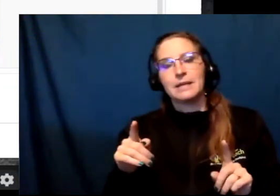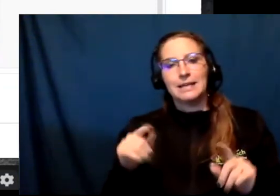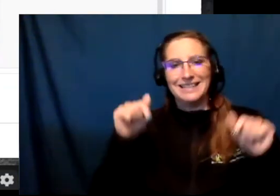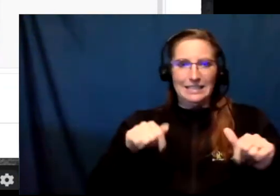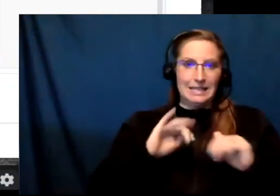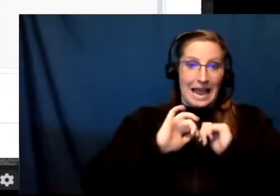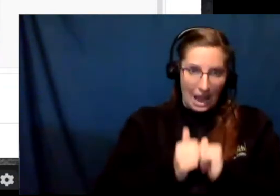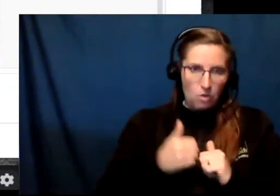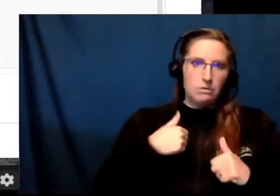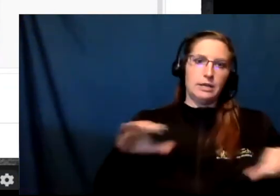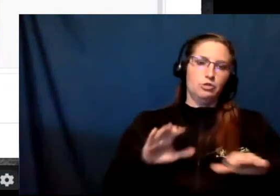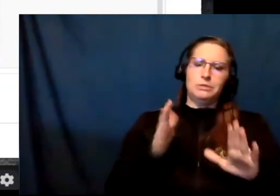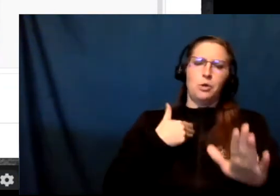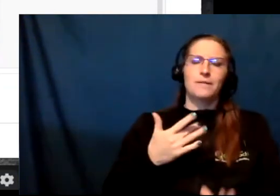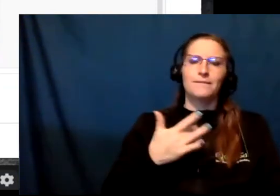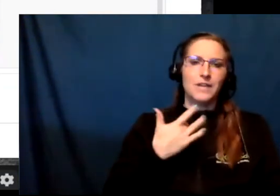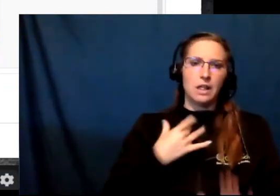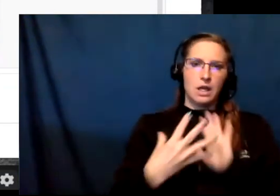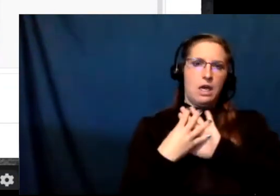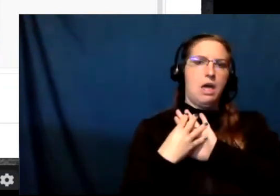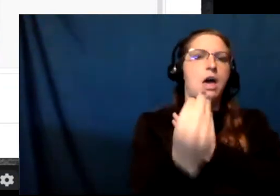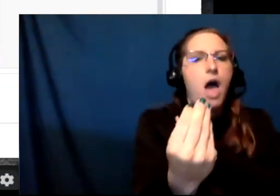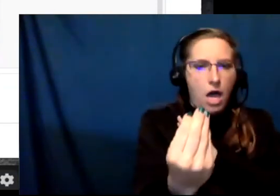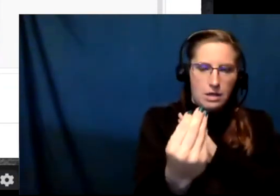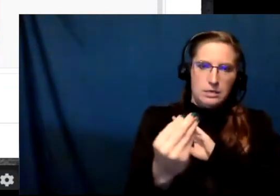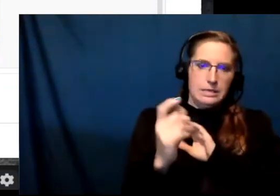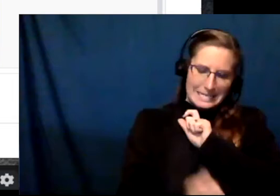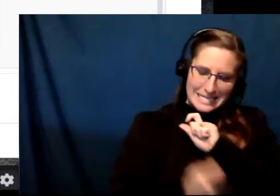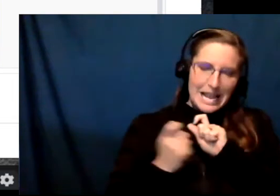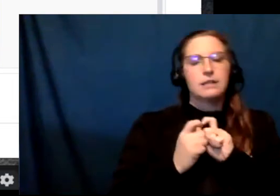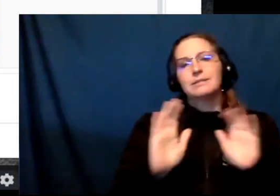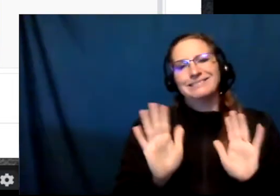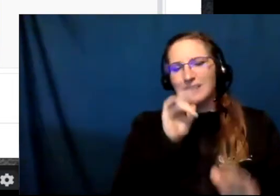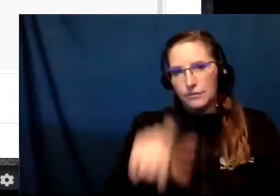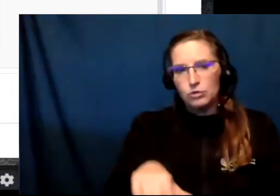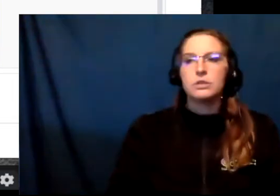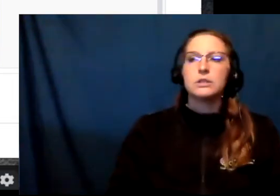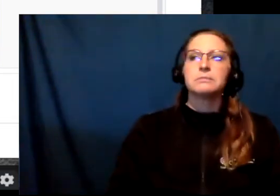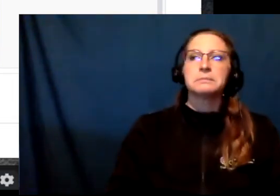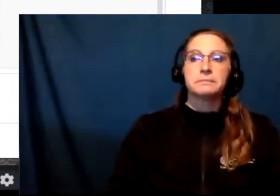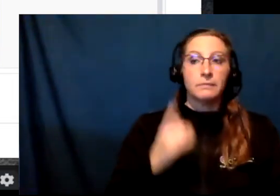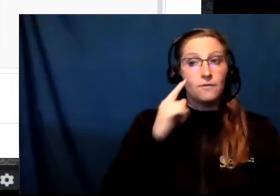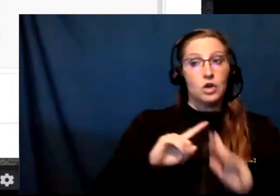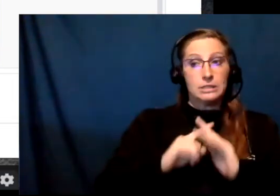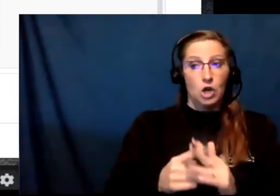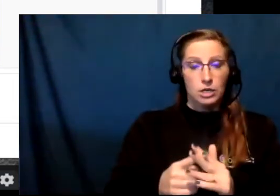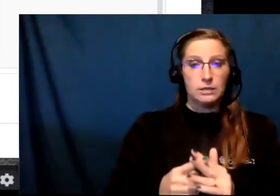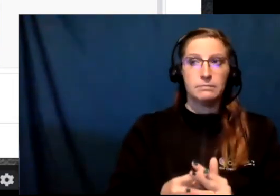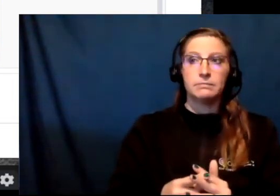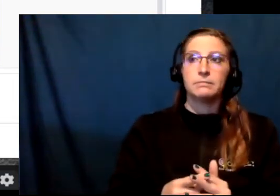just the way I do it. So don't feel like you need to do it this way. But to get started, you would just want to make,